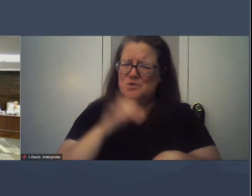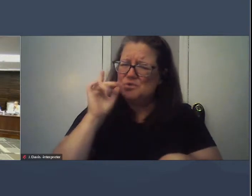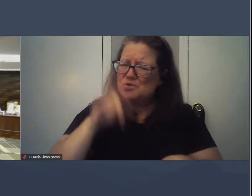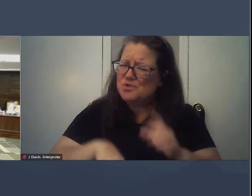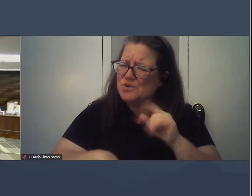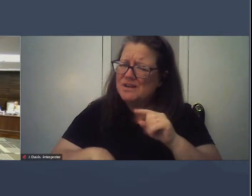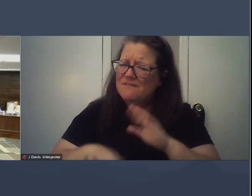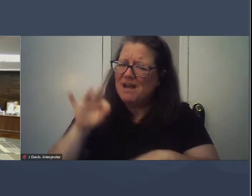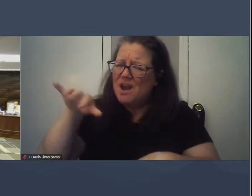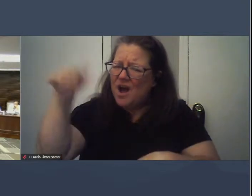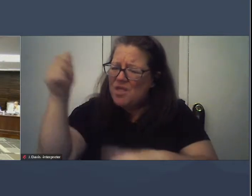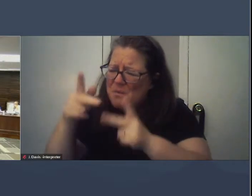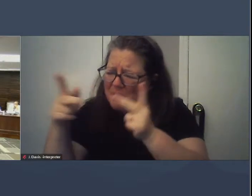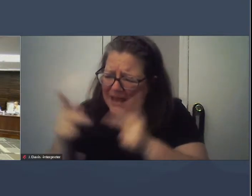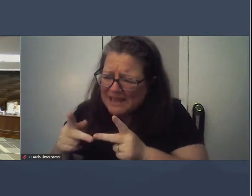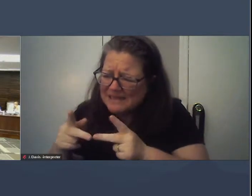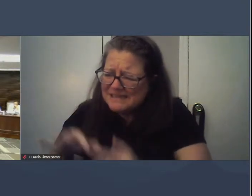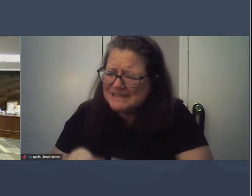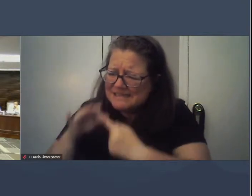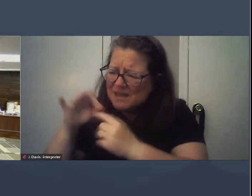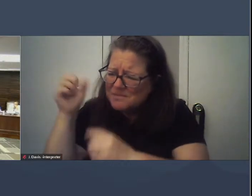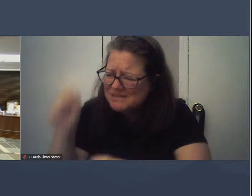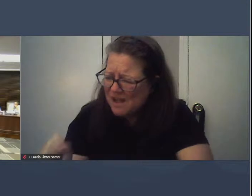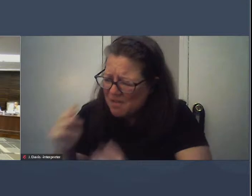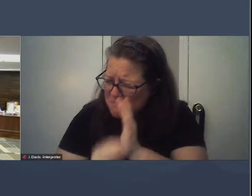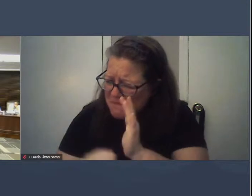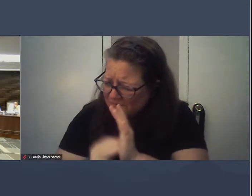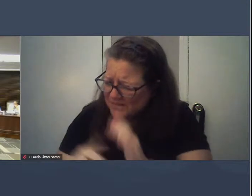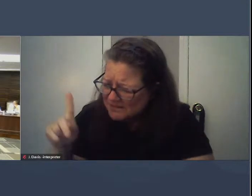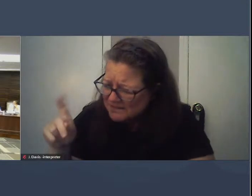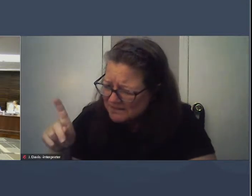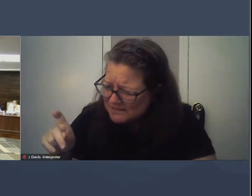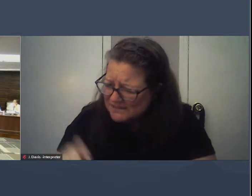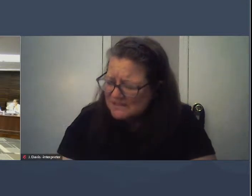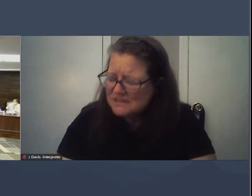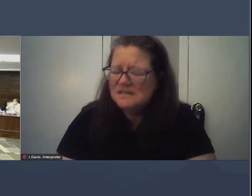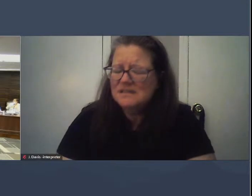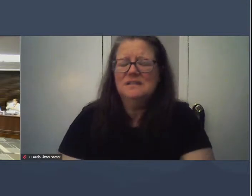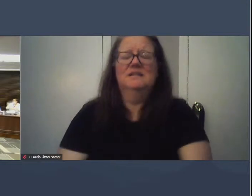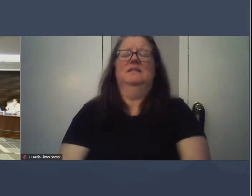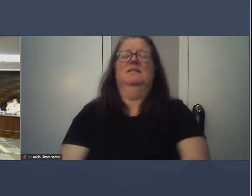other than South Memphis to take the ashes to? Nice thing to calculate.